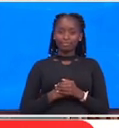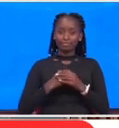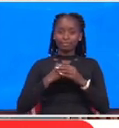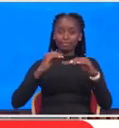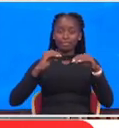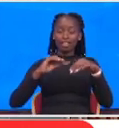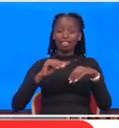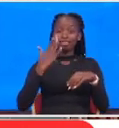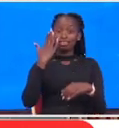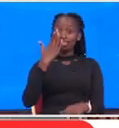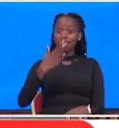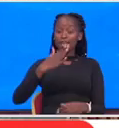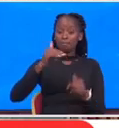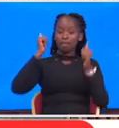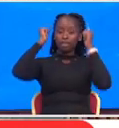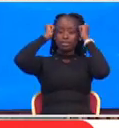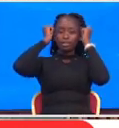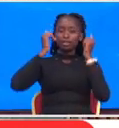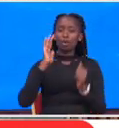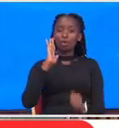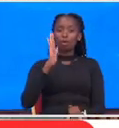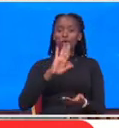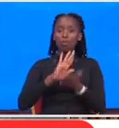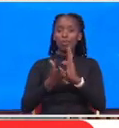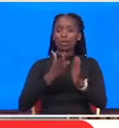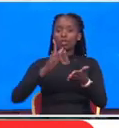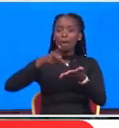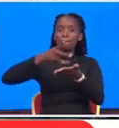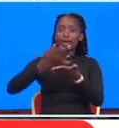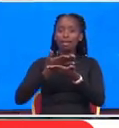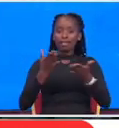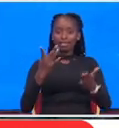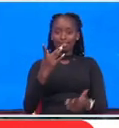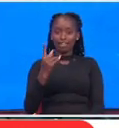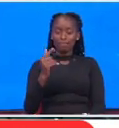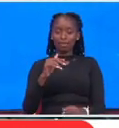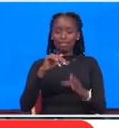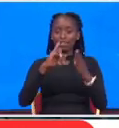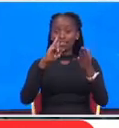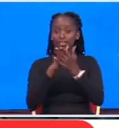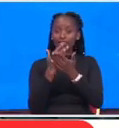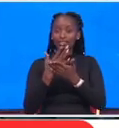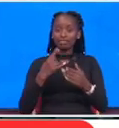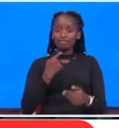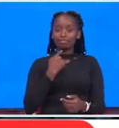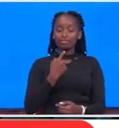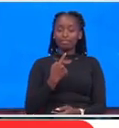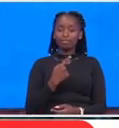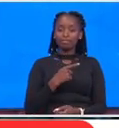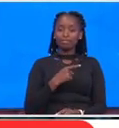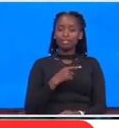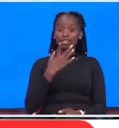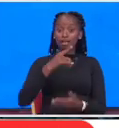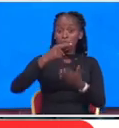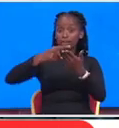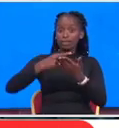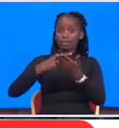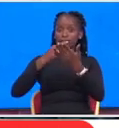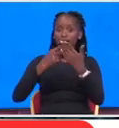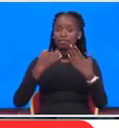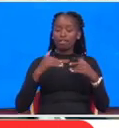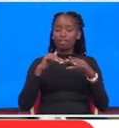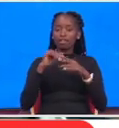Watasoma bila kulipa pesa yoyote katika TVET ama university. The much-discussed affordable housing fund did not escape the mind of the